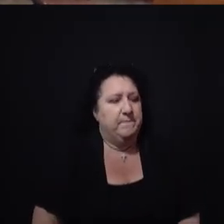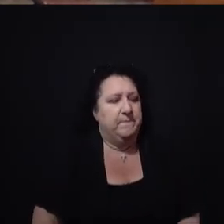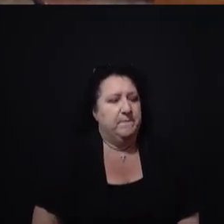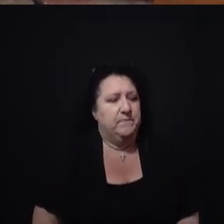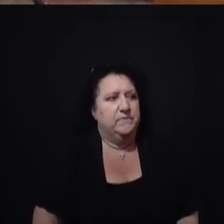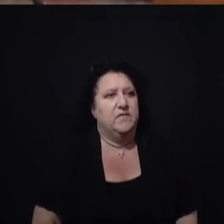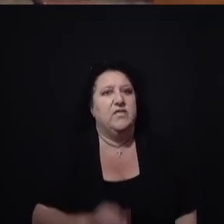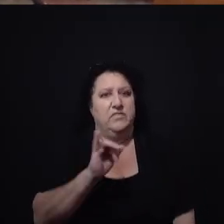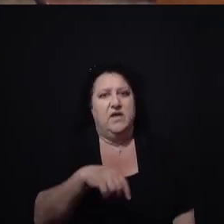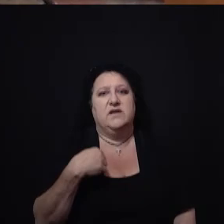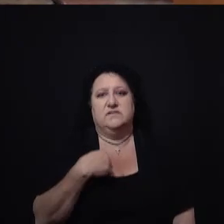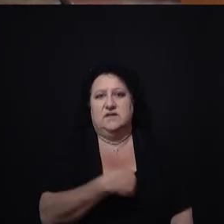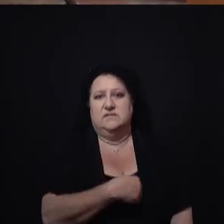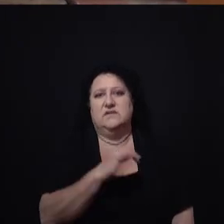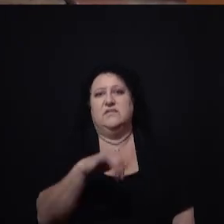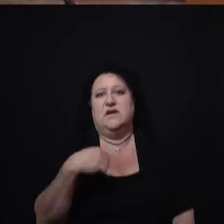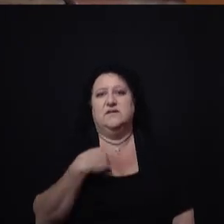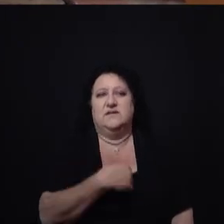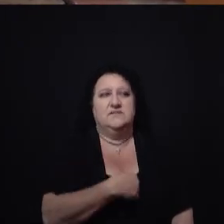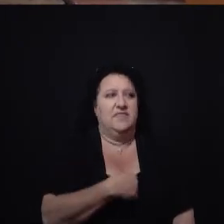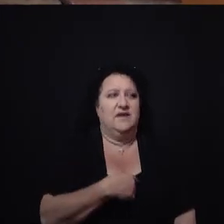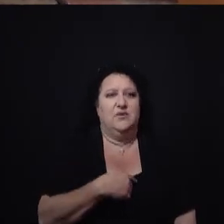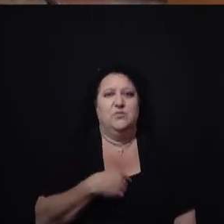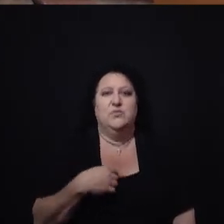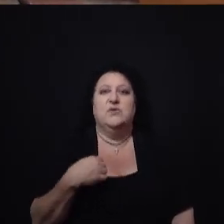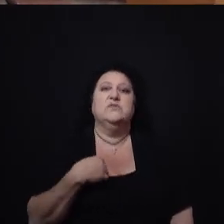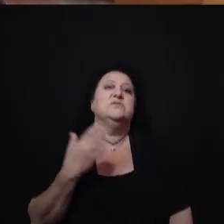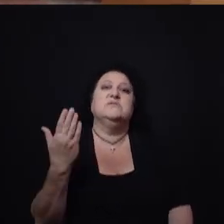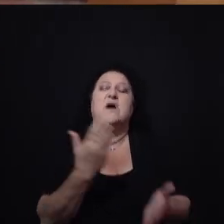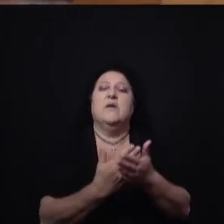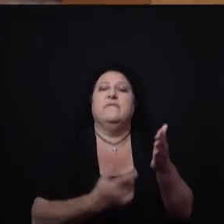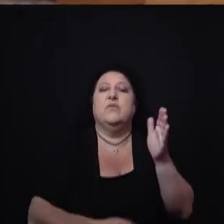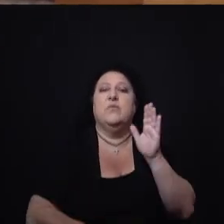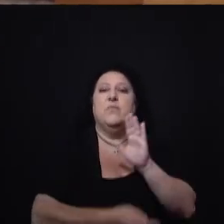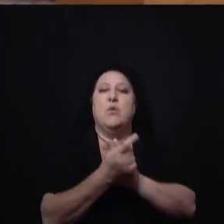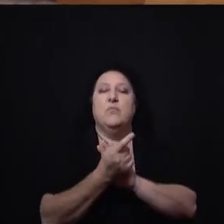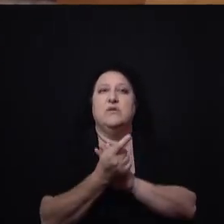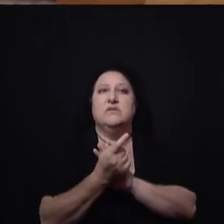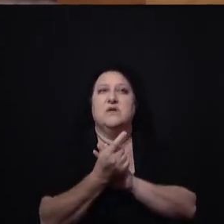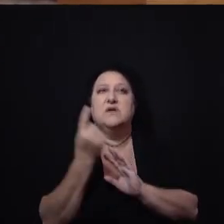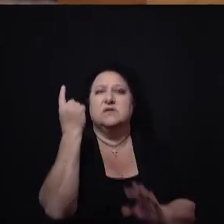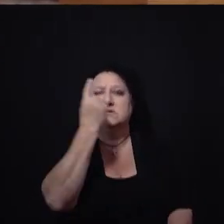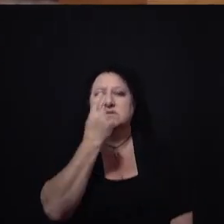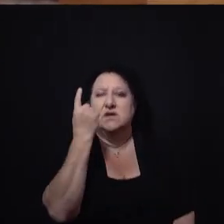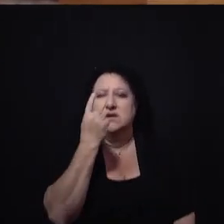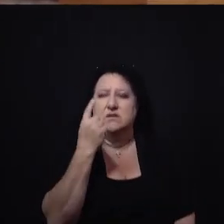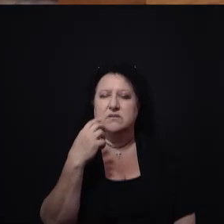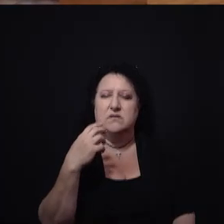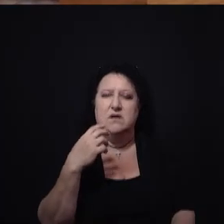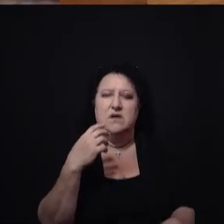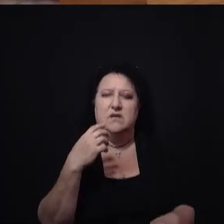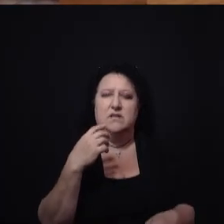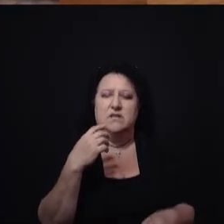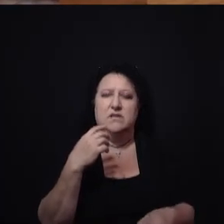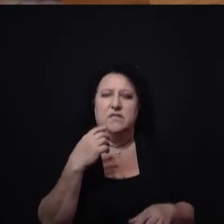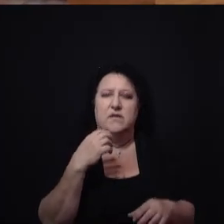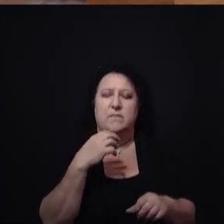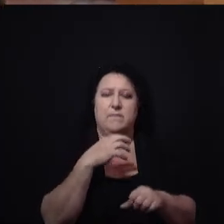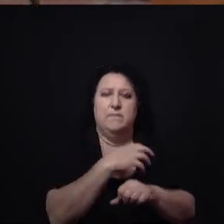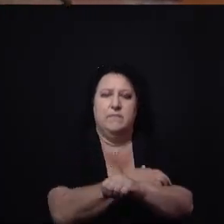That is us. Stop for a moment and consider the magnitude of what it means to say that all these